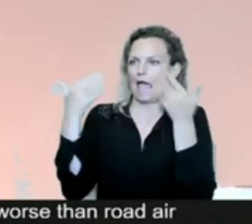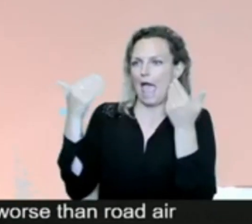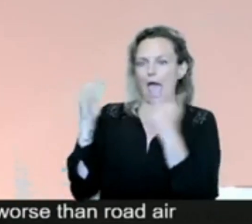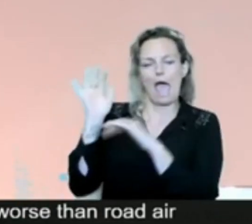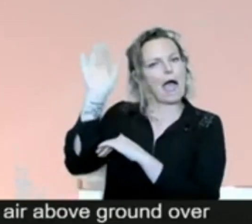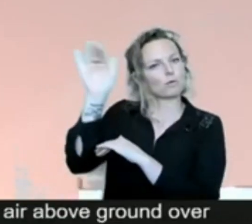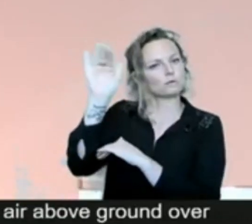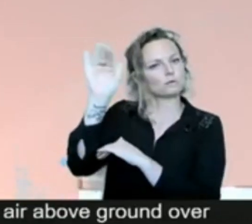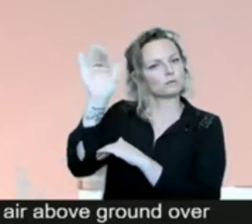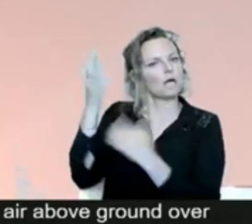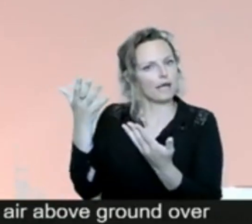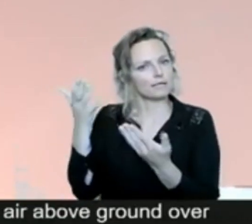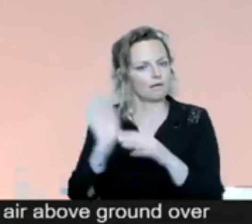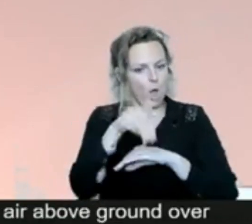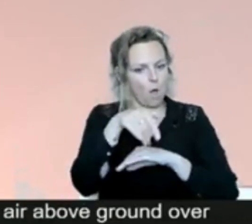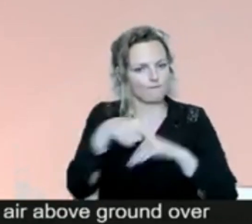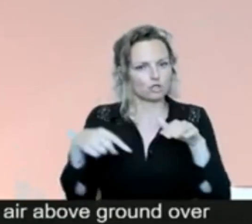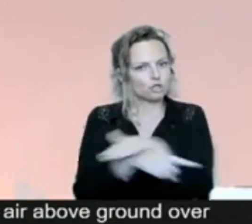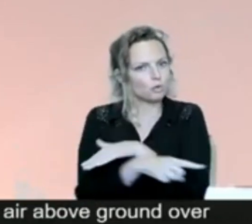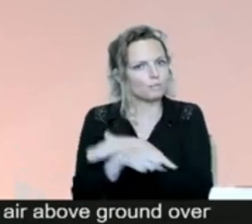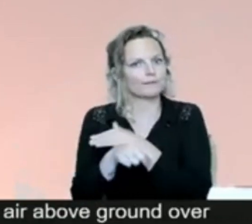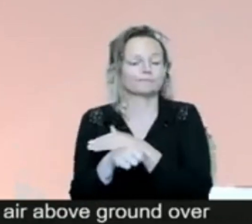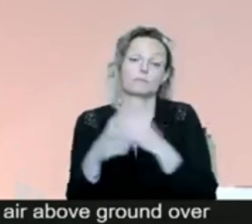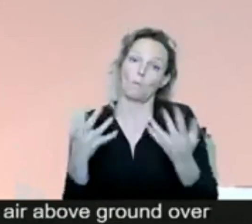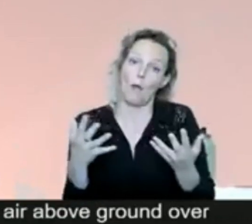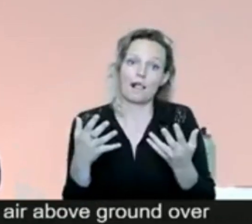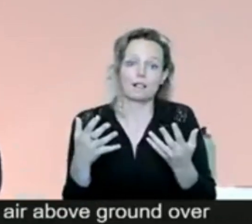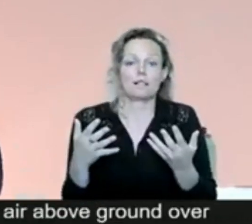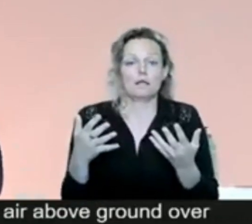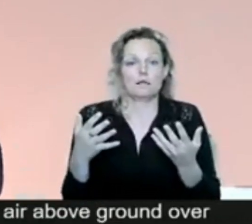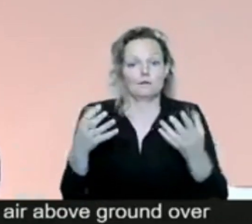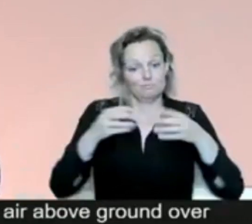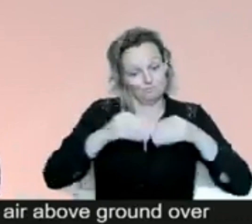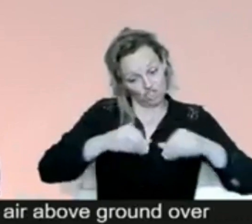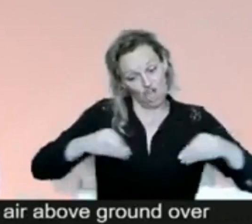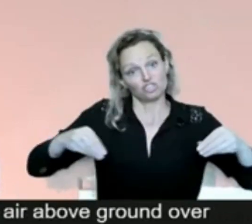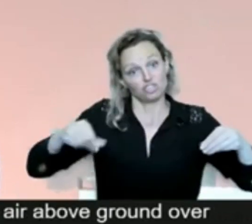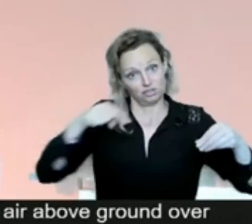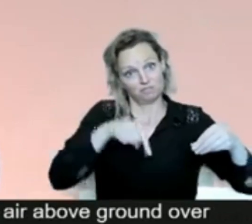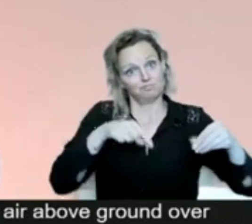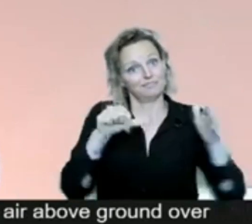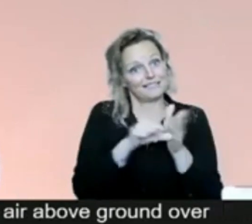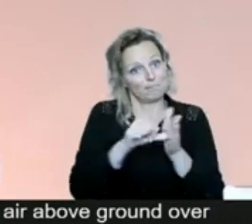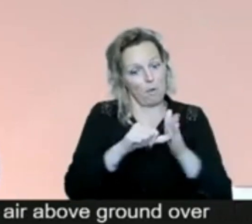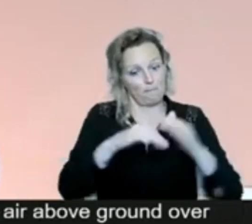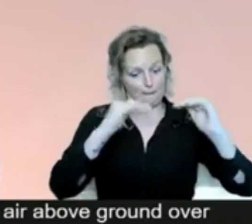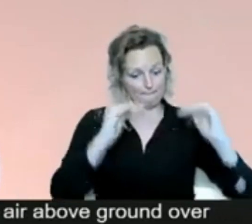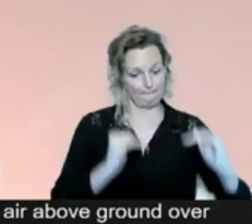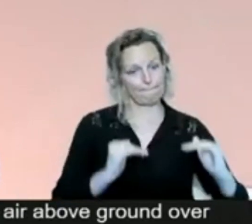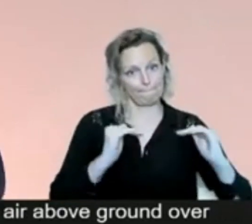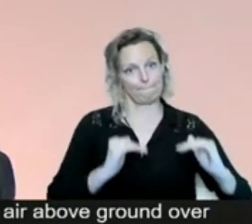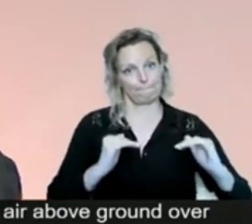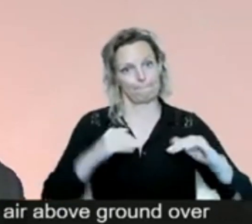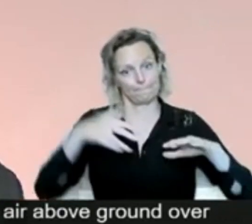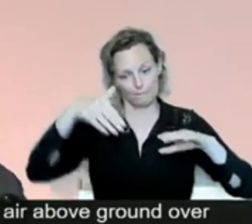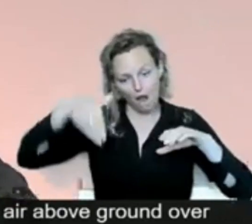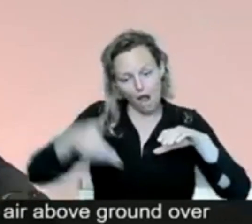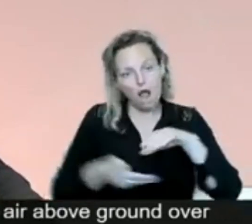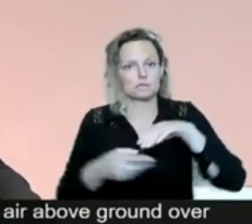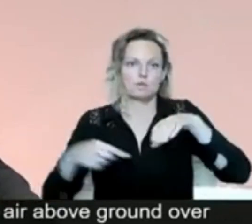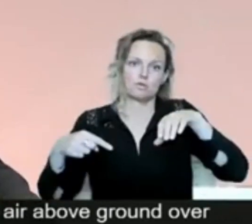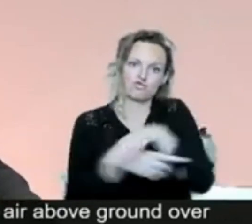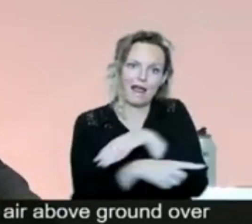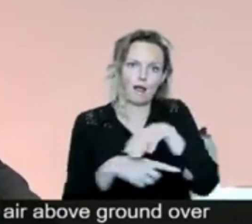the subsurface it is particulate matter, NOx and nitrogen dioxide. So you'd say we're not comparing apples with apples exactly.